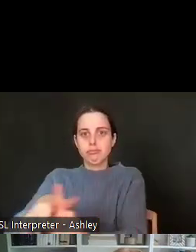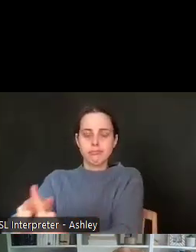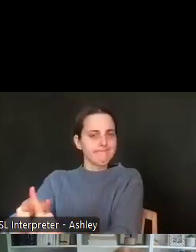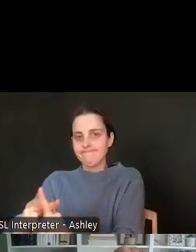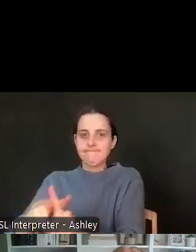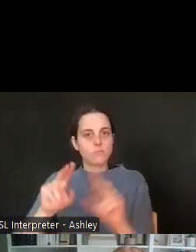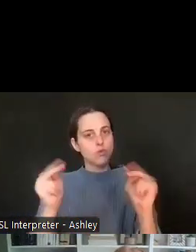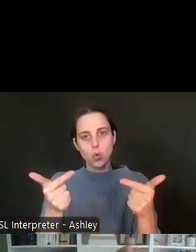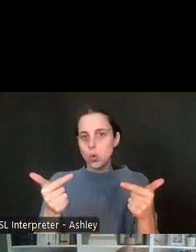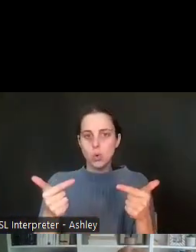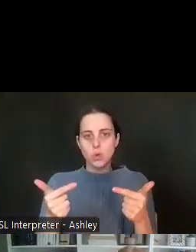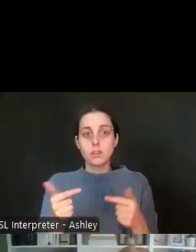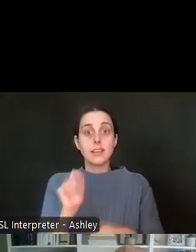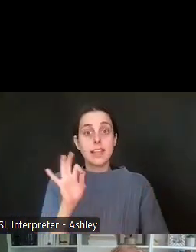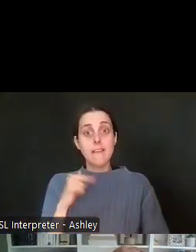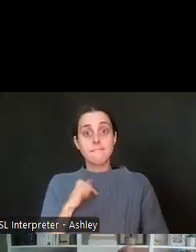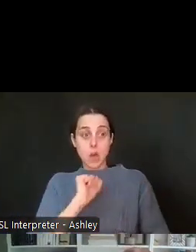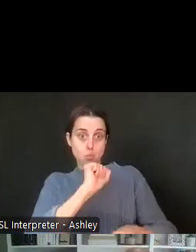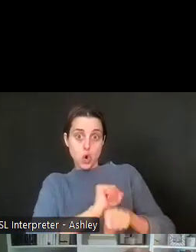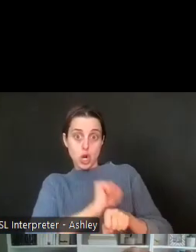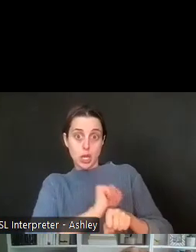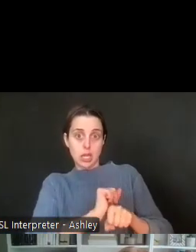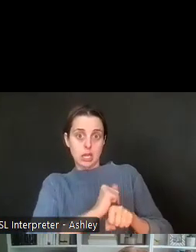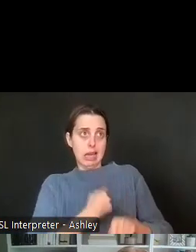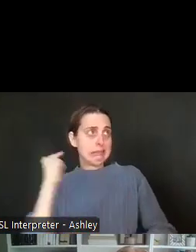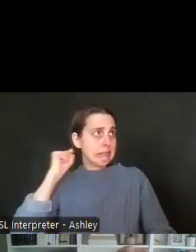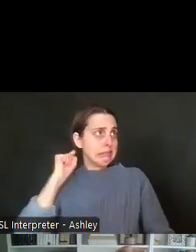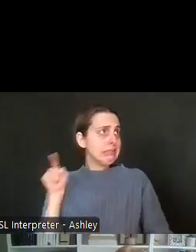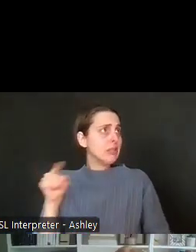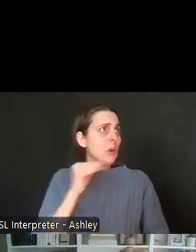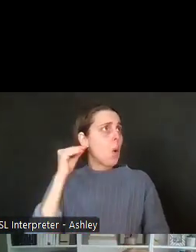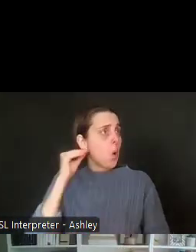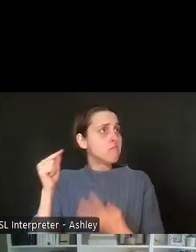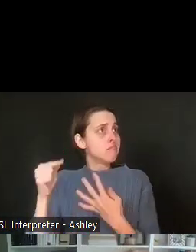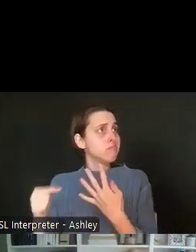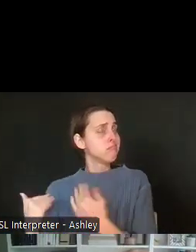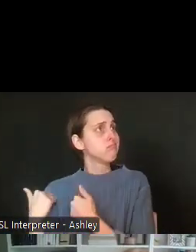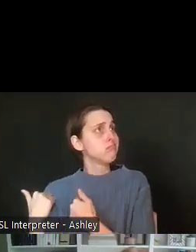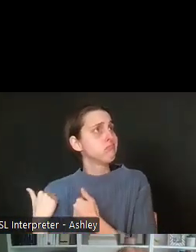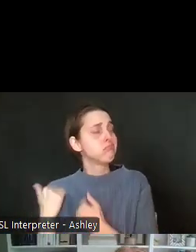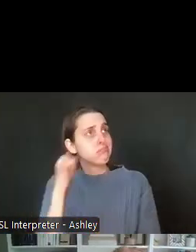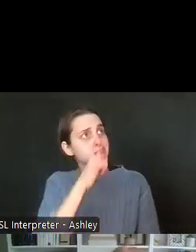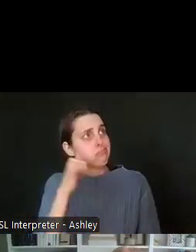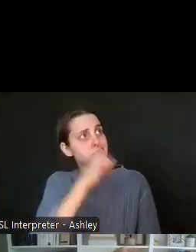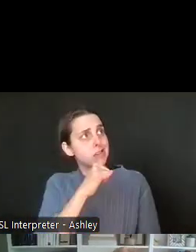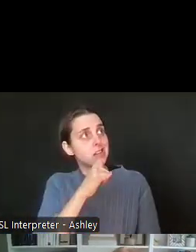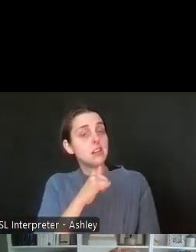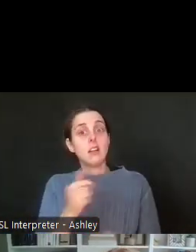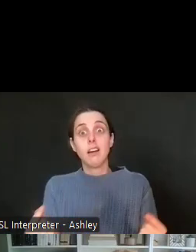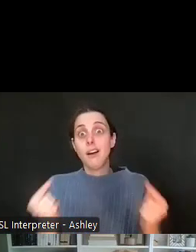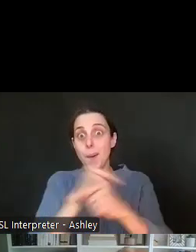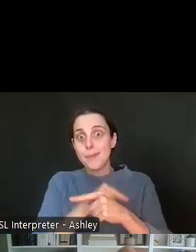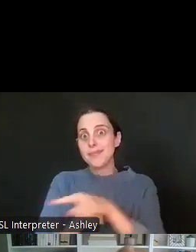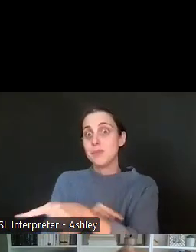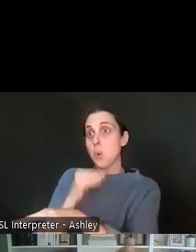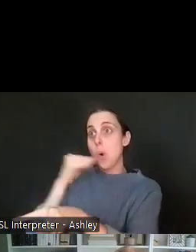work, I would feel guilty about all the things that I needed to be doing at home. And when I was at home, I would feel guilty about